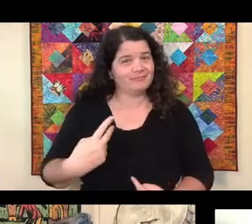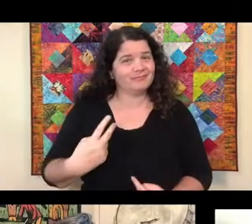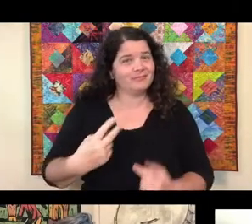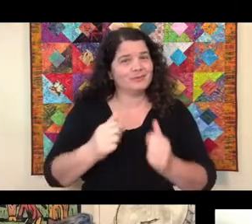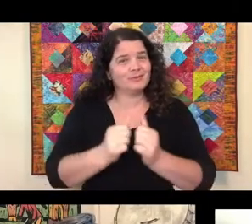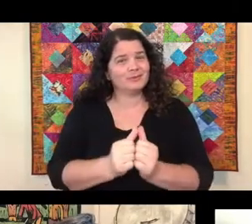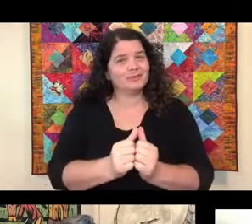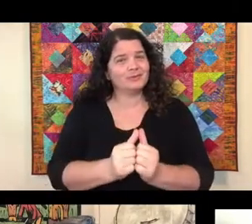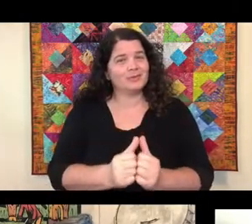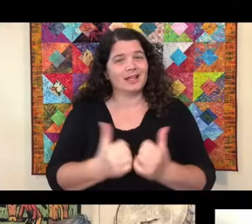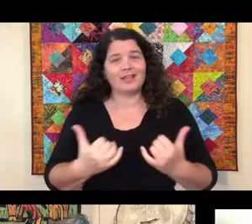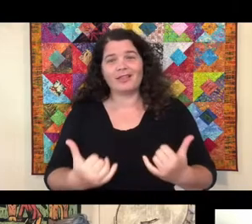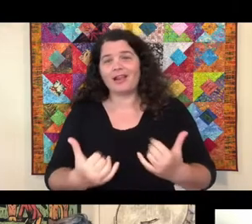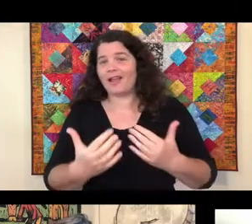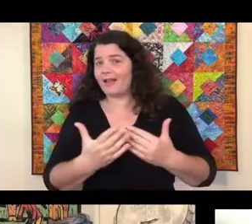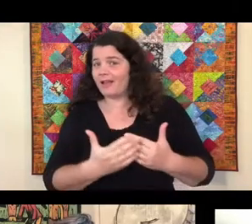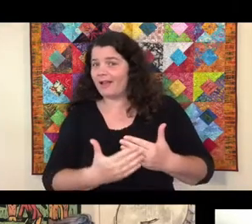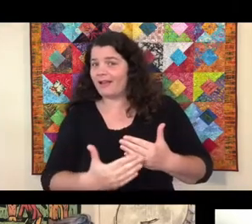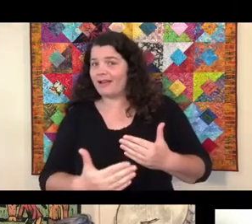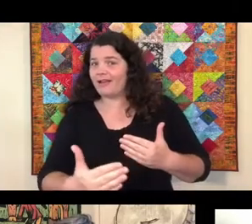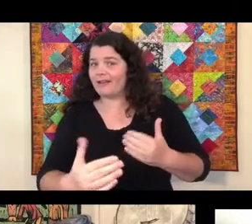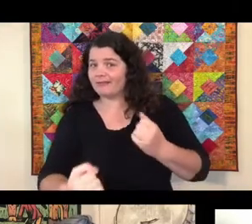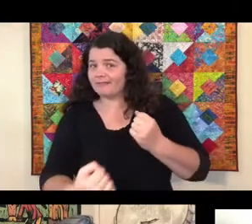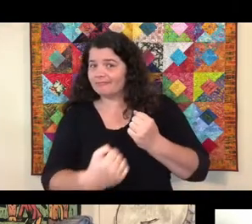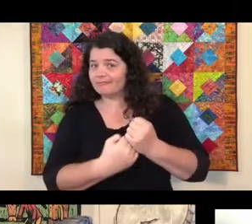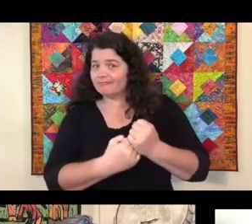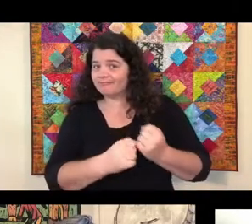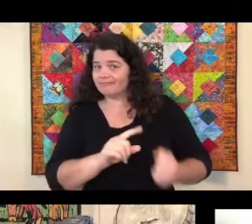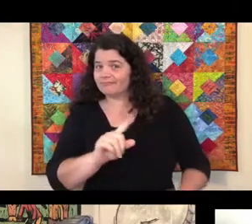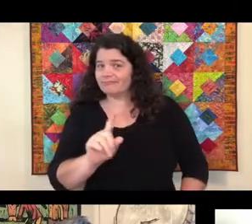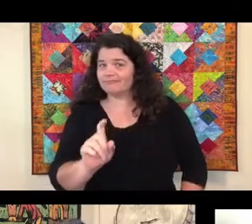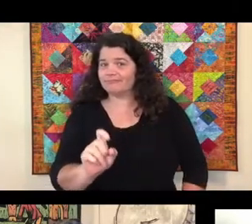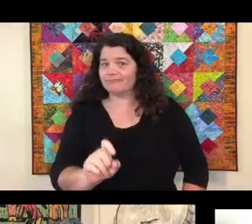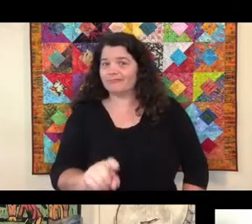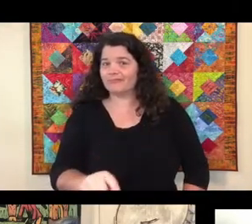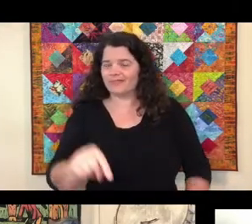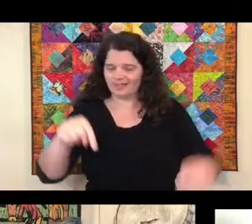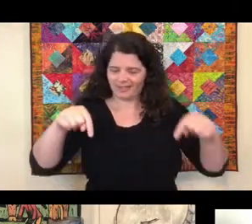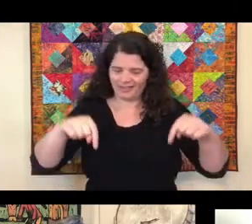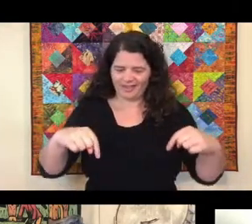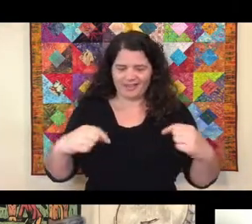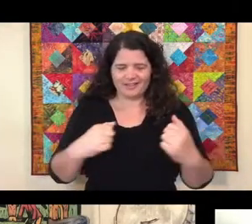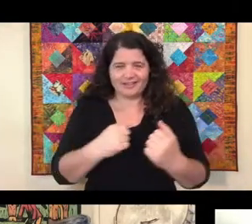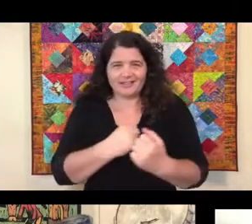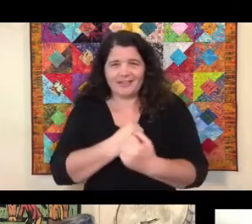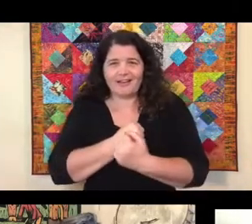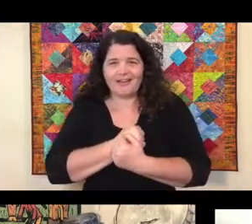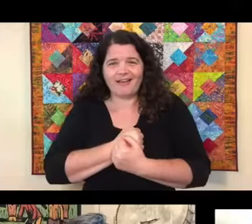To you to be there for this